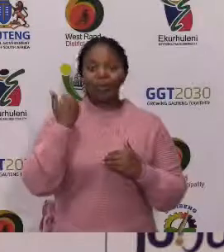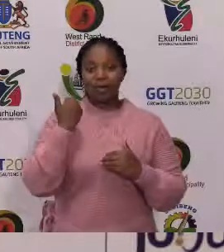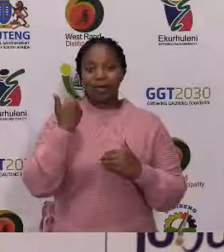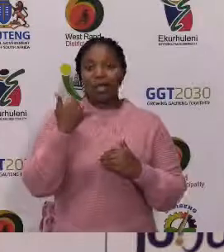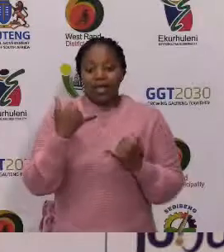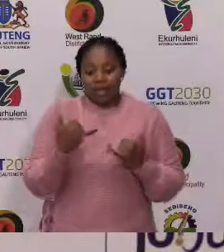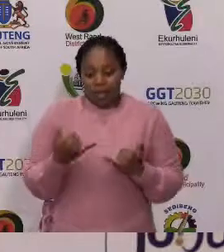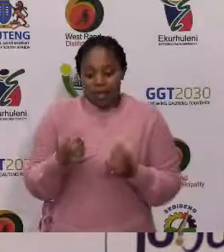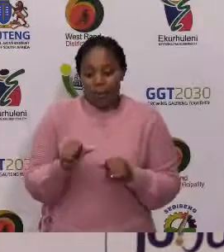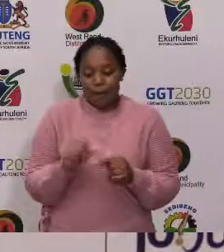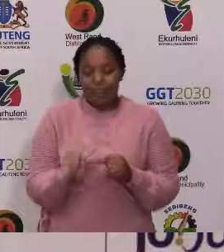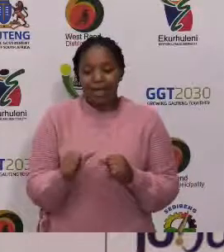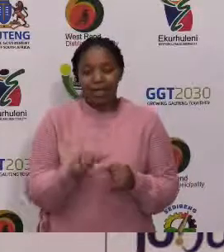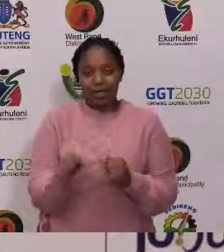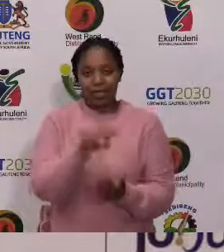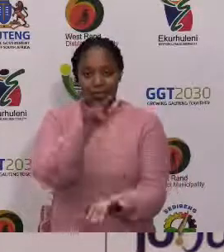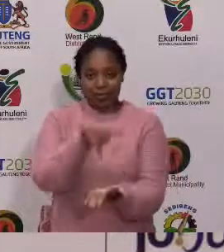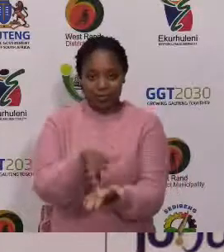better position.